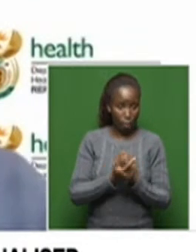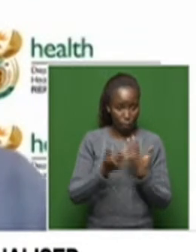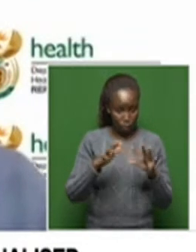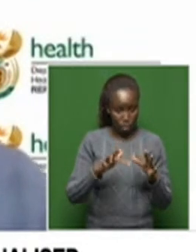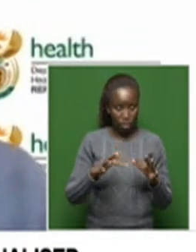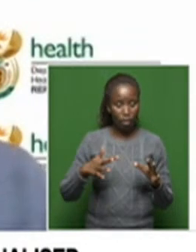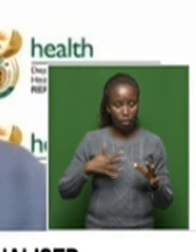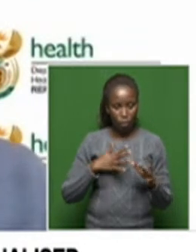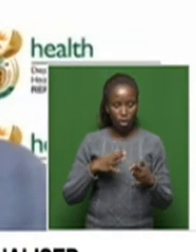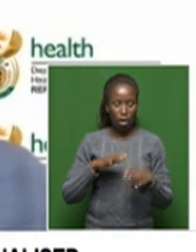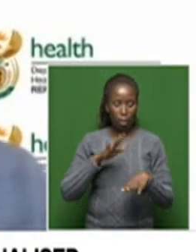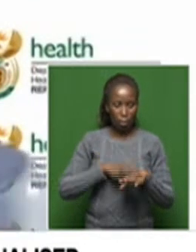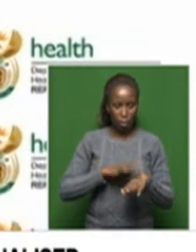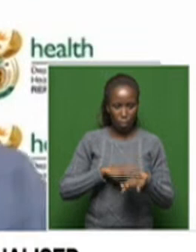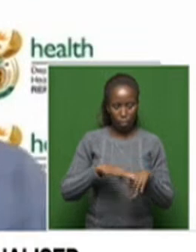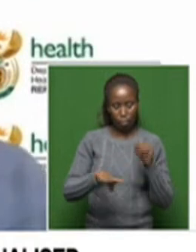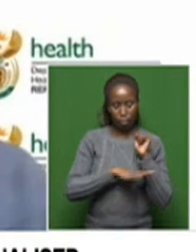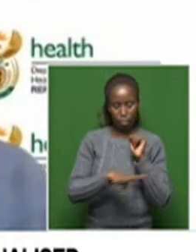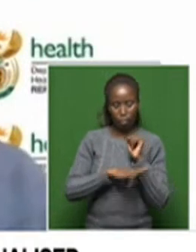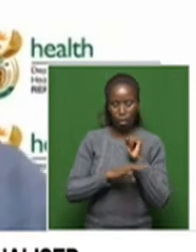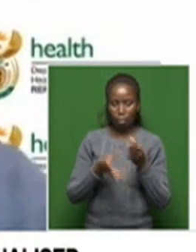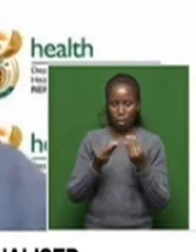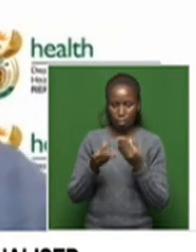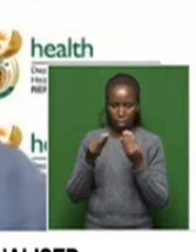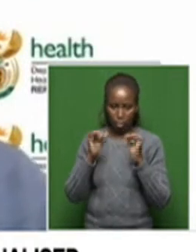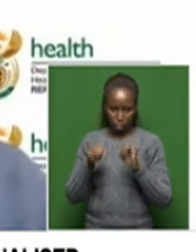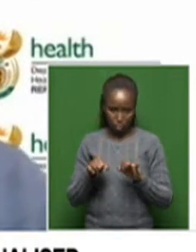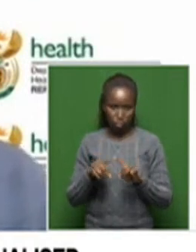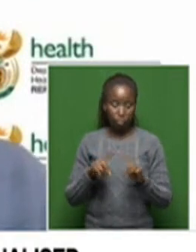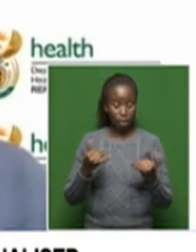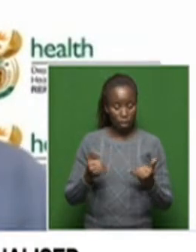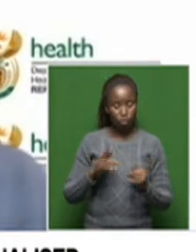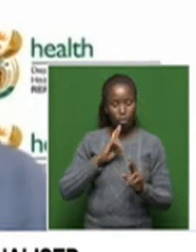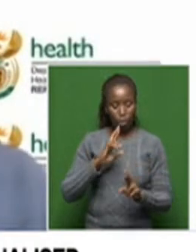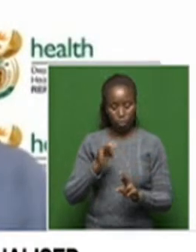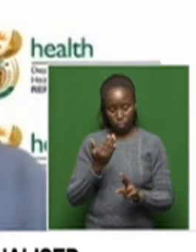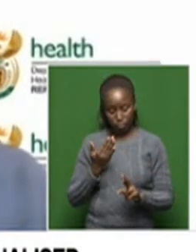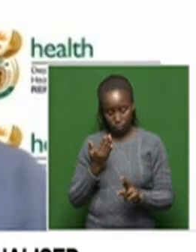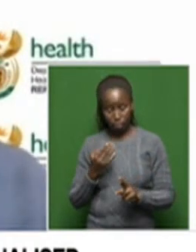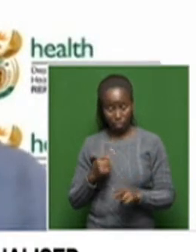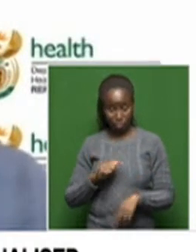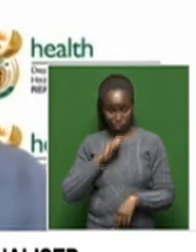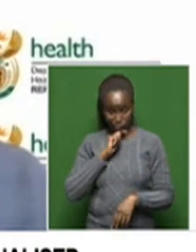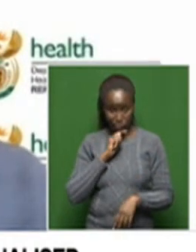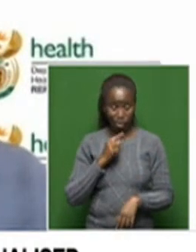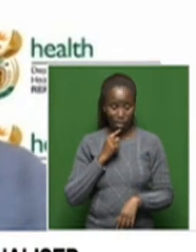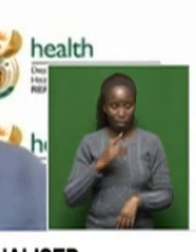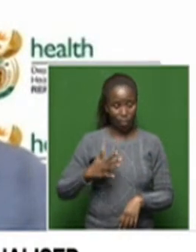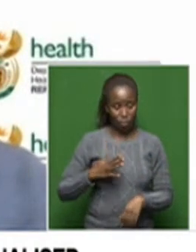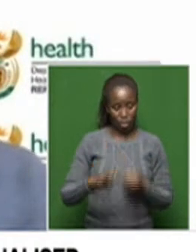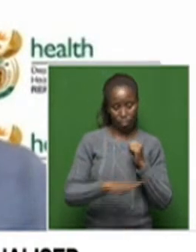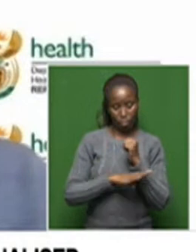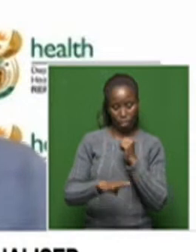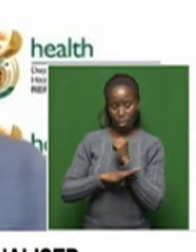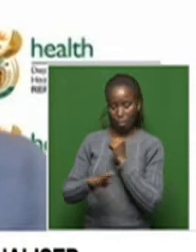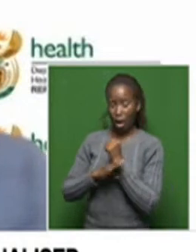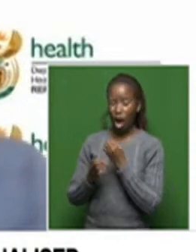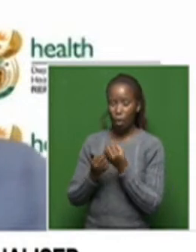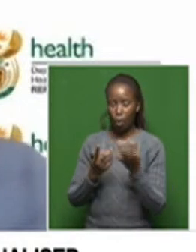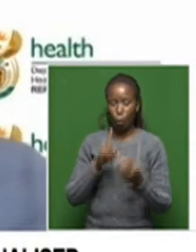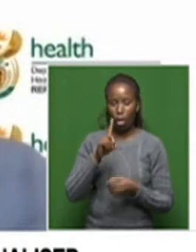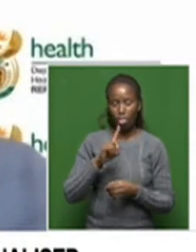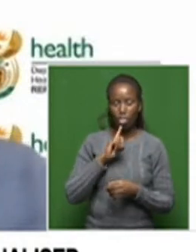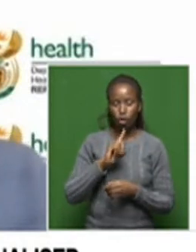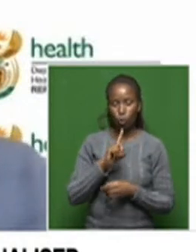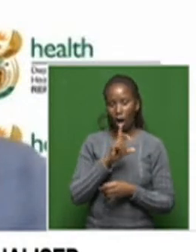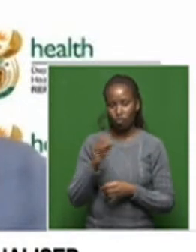of beds. So in terms of the report that we received this morning, they've been able to increase their beds by about 1,100